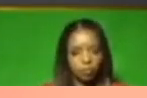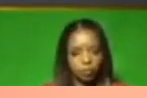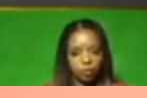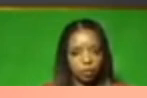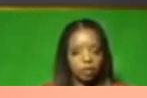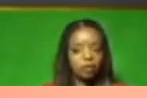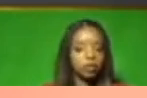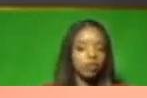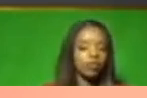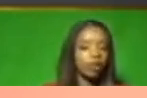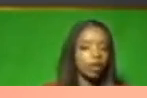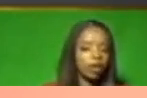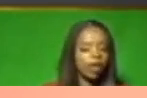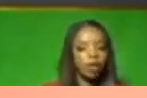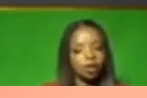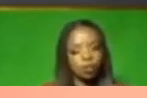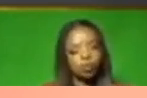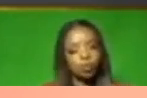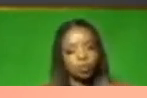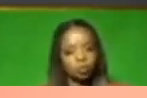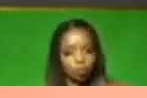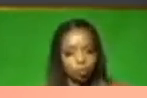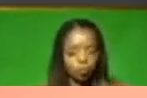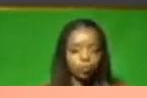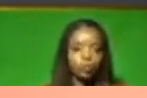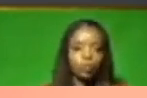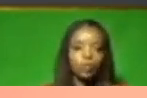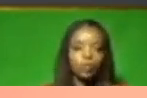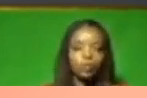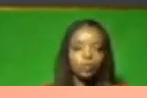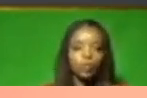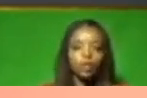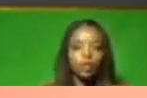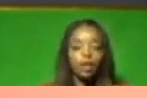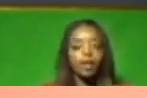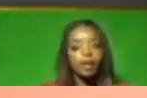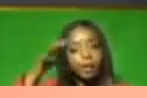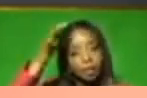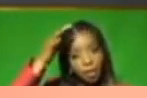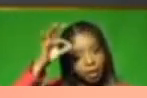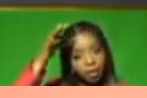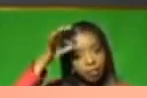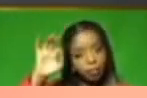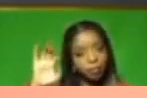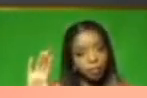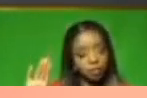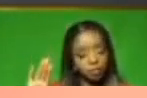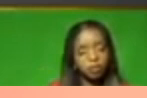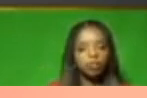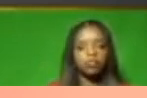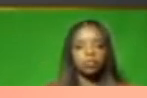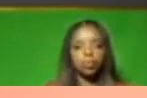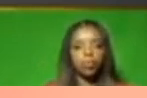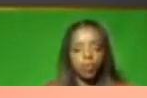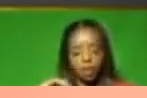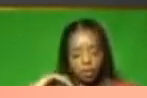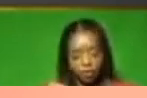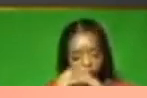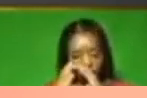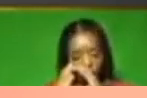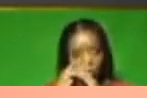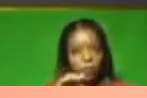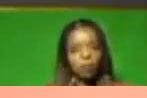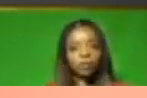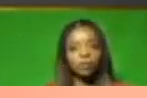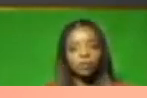As the presidency and as government, we are focused on the